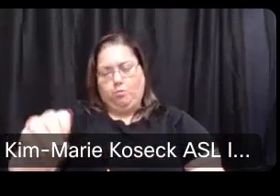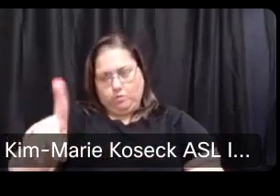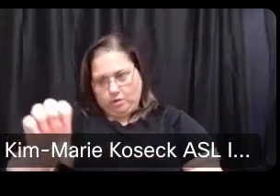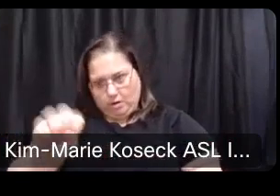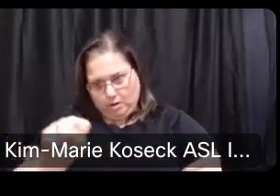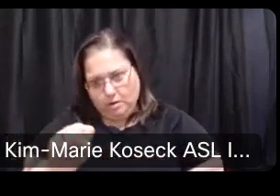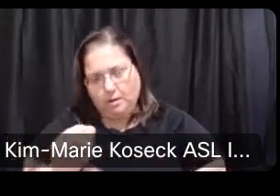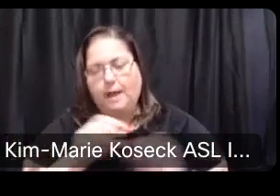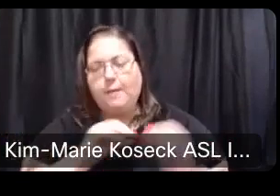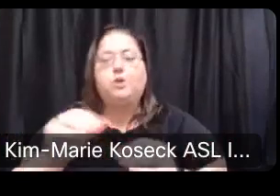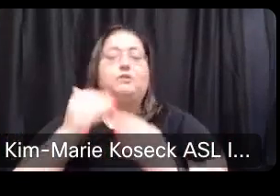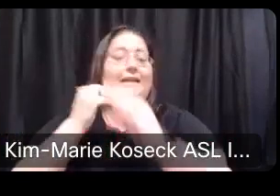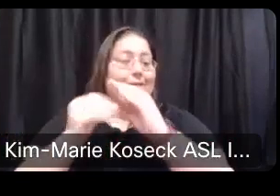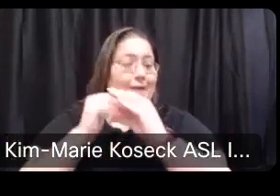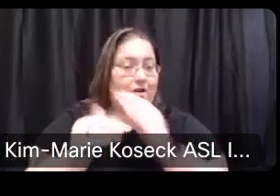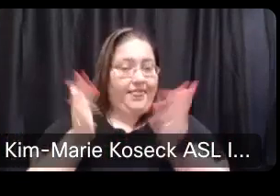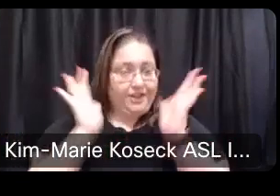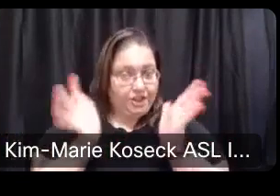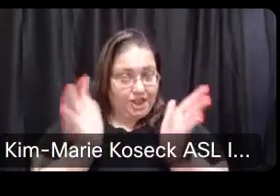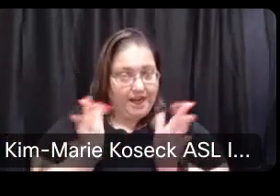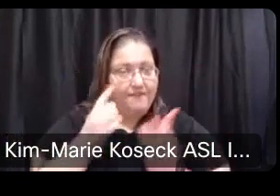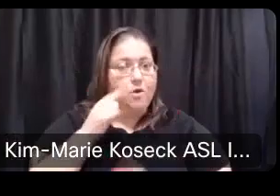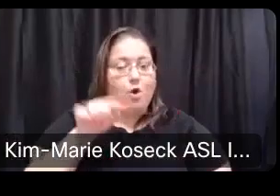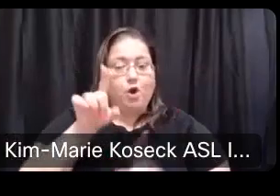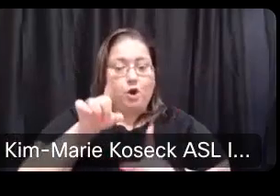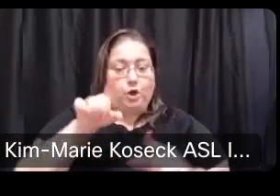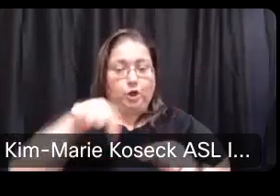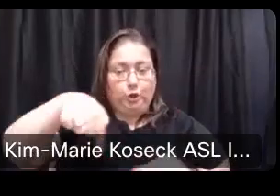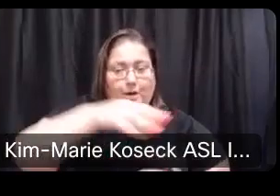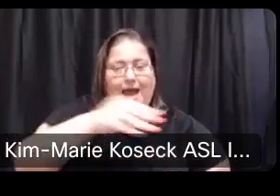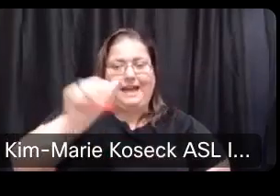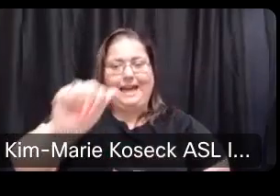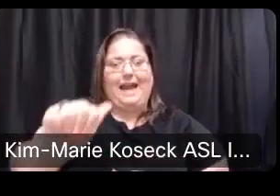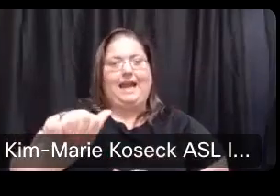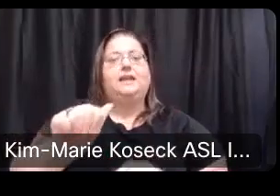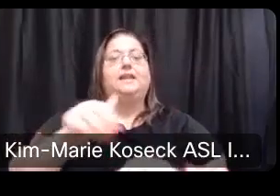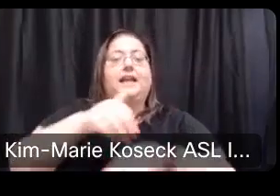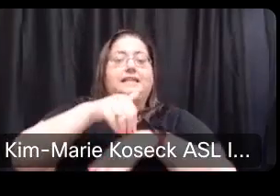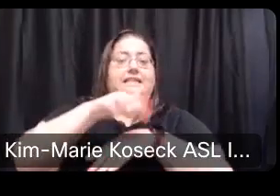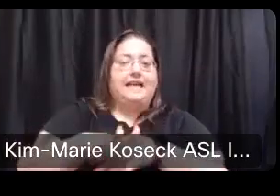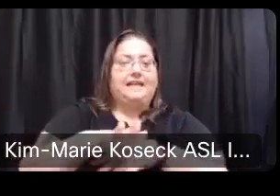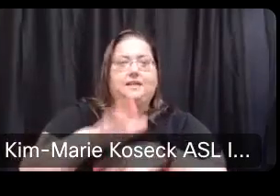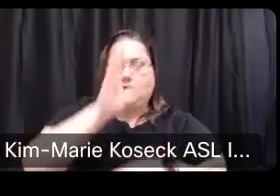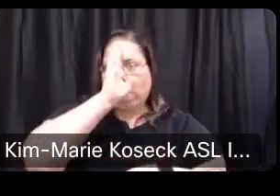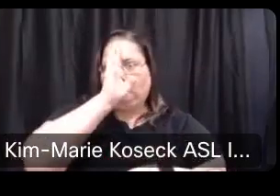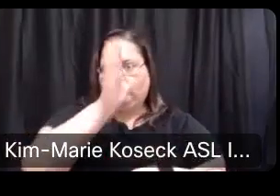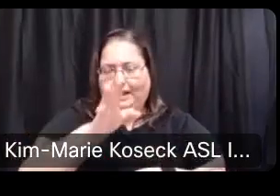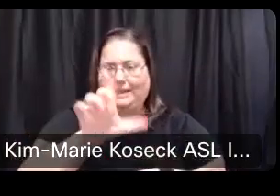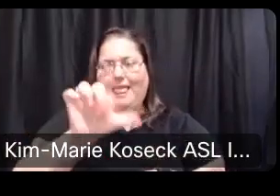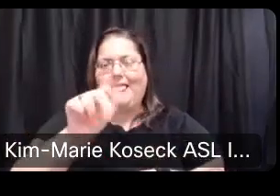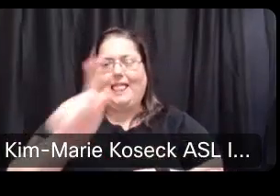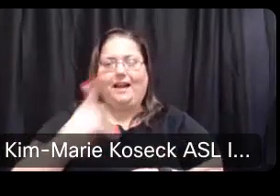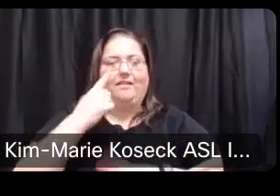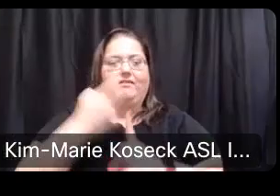also drop your email in the chat or Q&A, and the DOS team can send to you the direct links from this presentation.